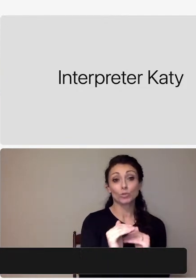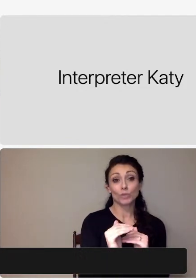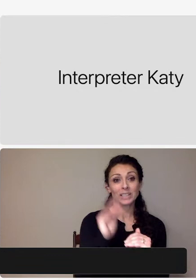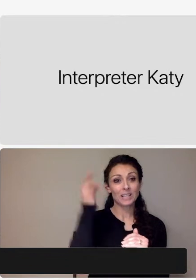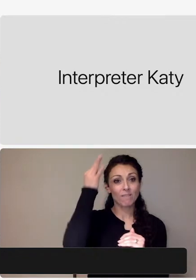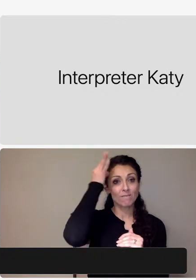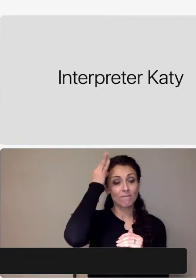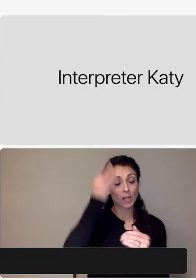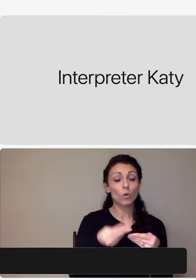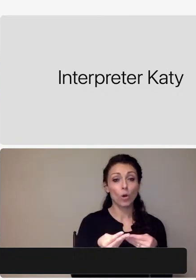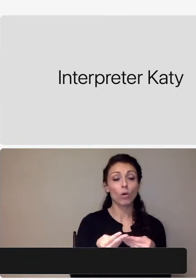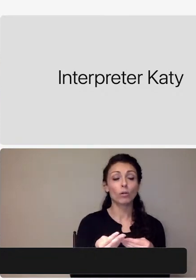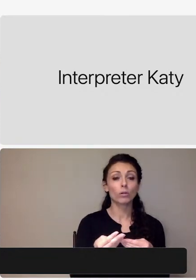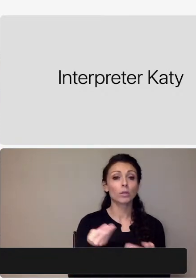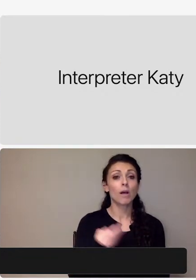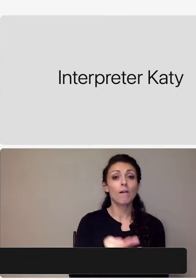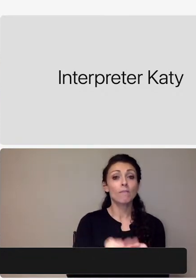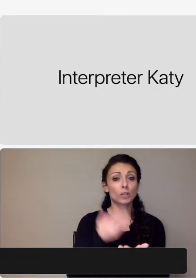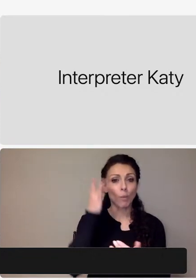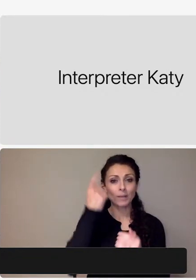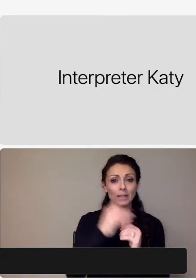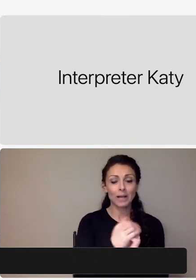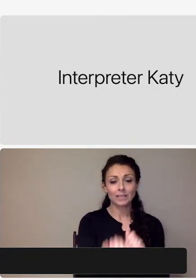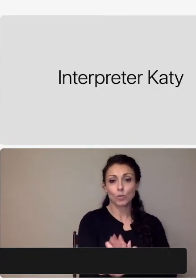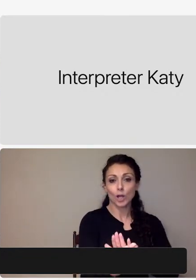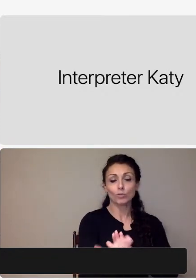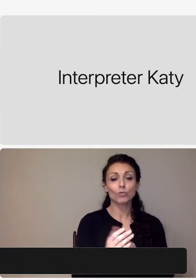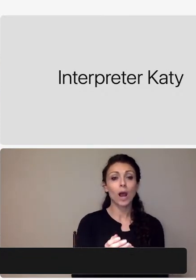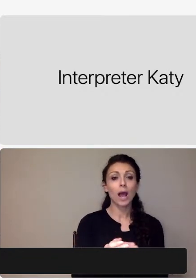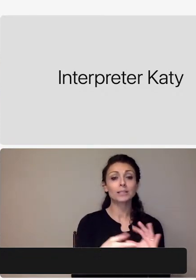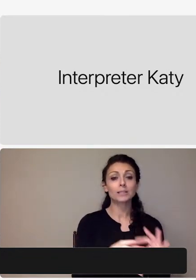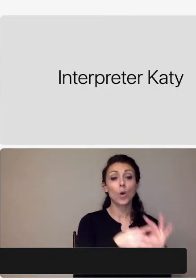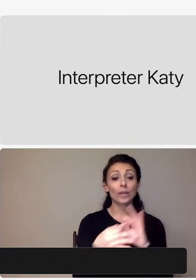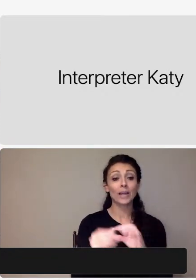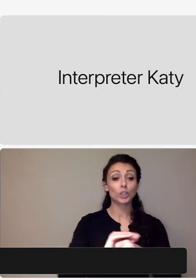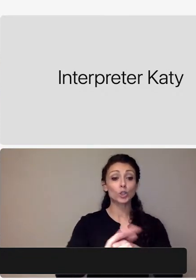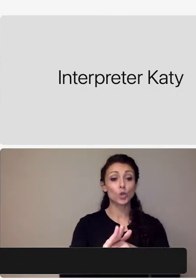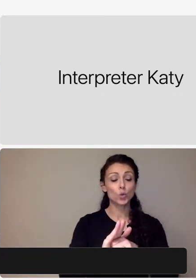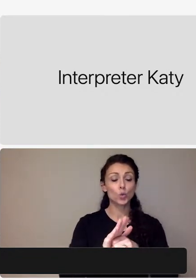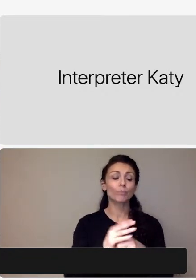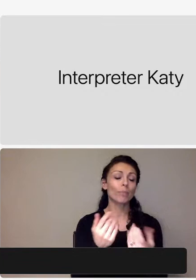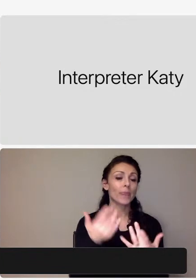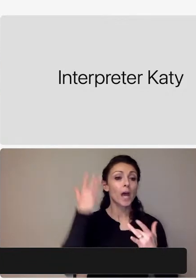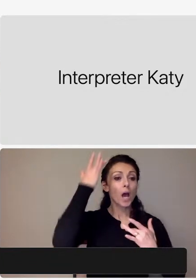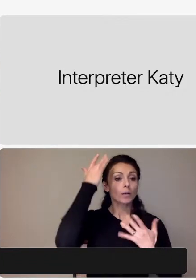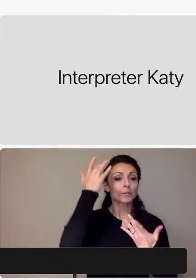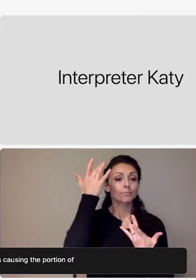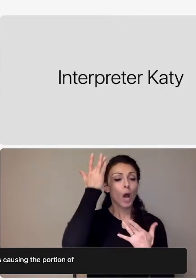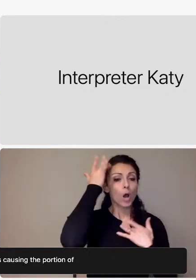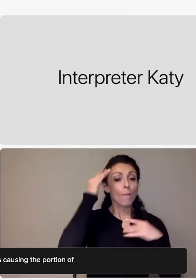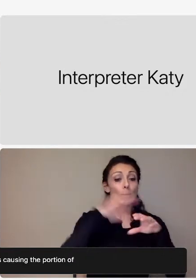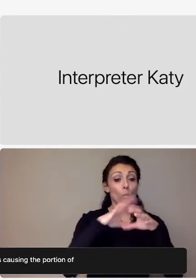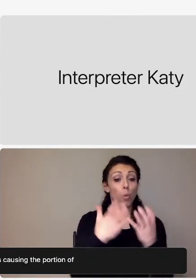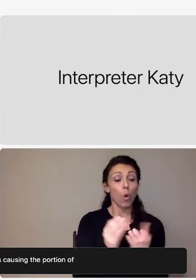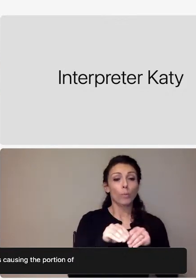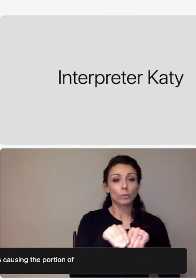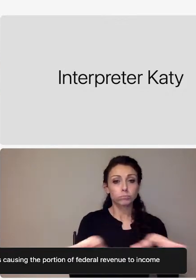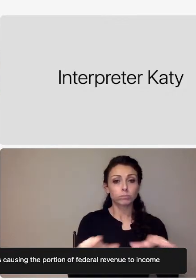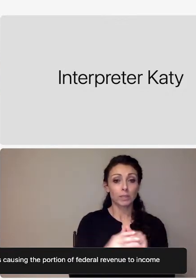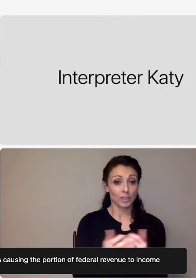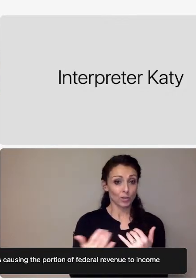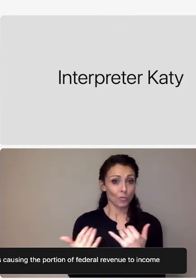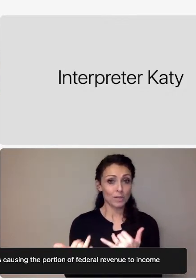funds to address pandemic related needs this is causing the portion of federal revenue to increase to